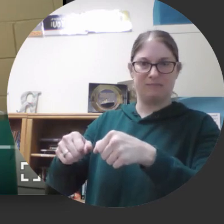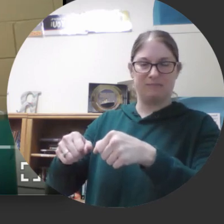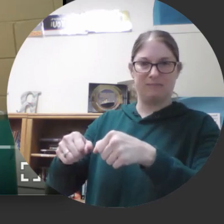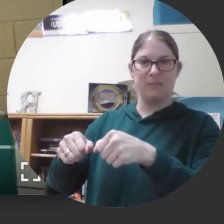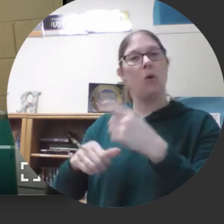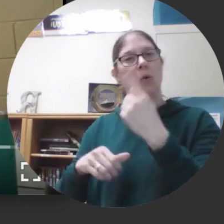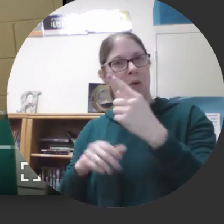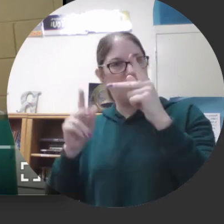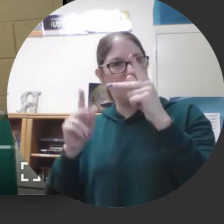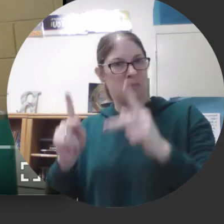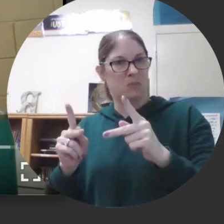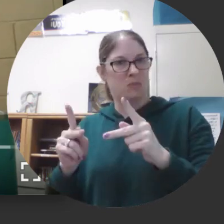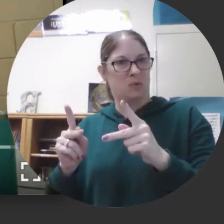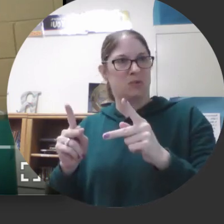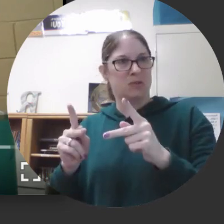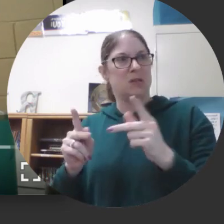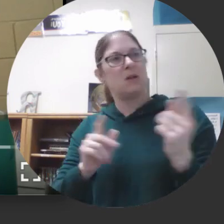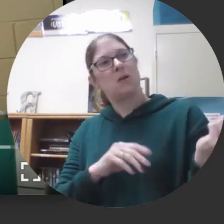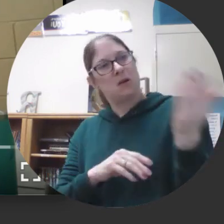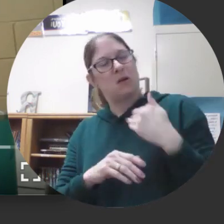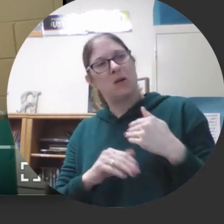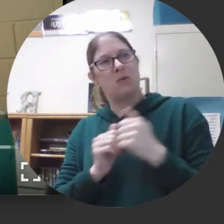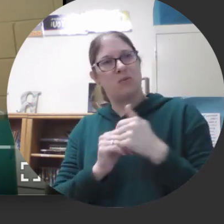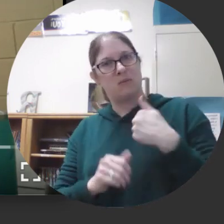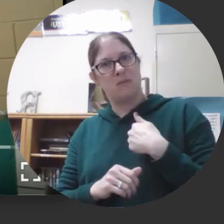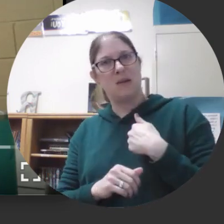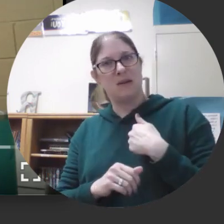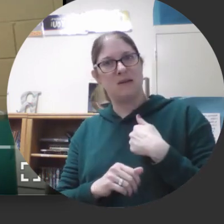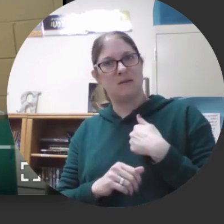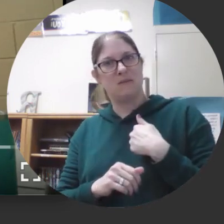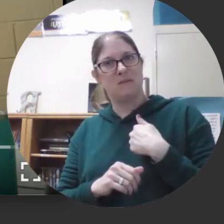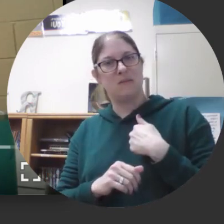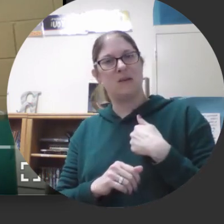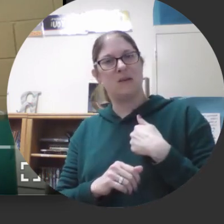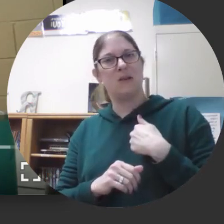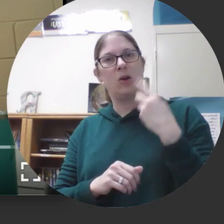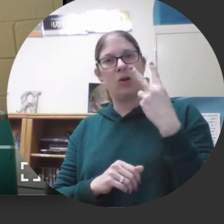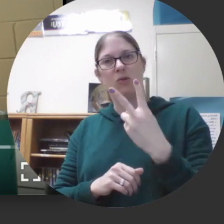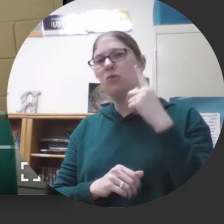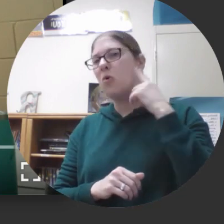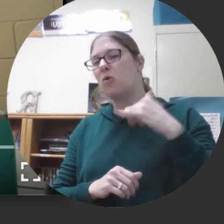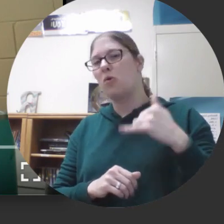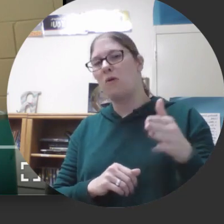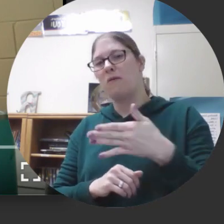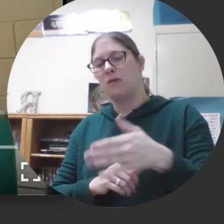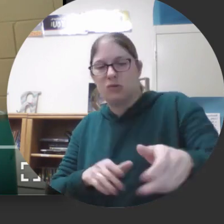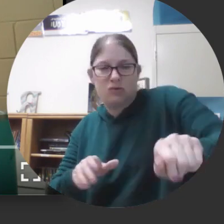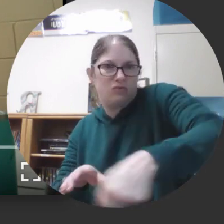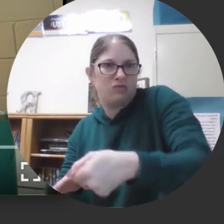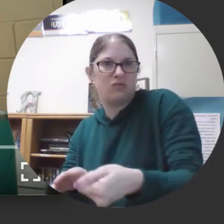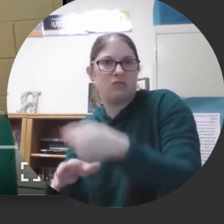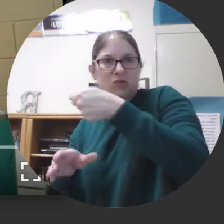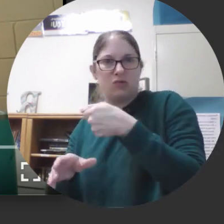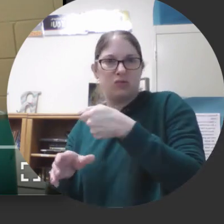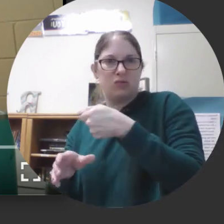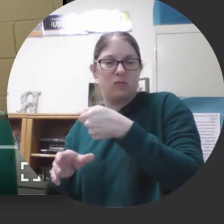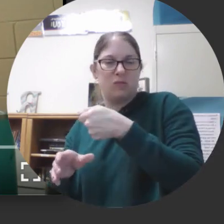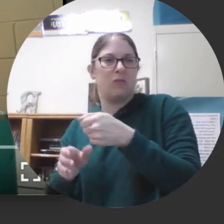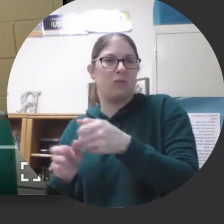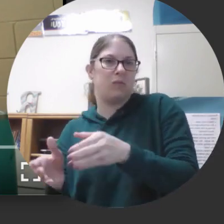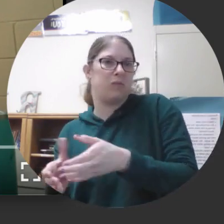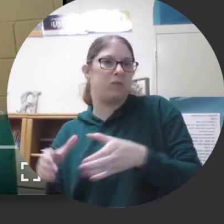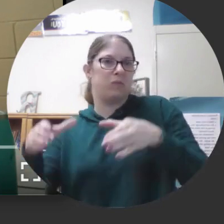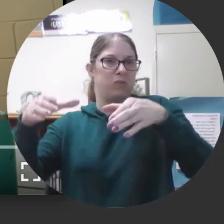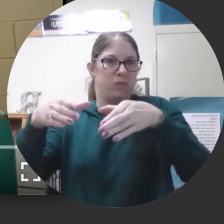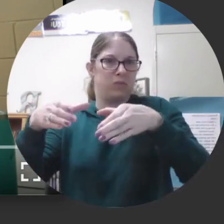rest of the sardine can. Kirsty looked at her little brother. His eyes were glued to the remaining sardines. I'll stay here,